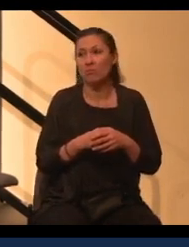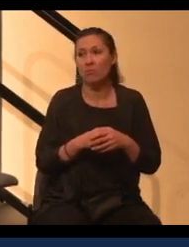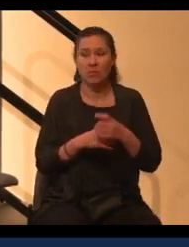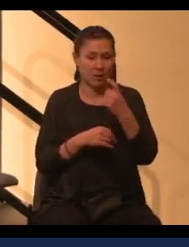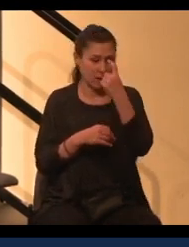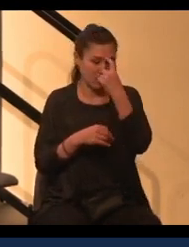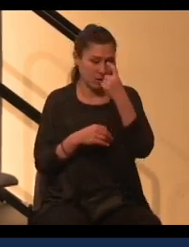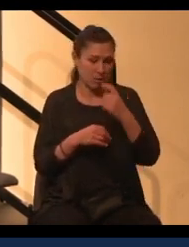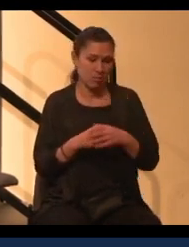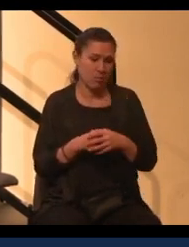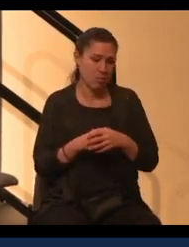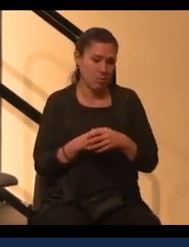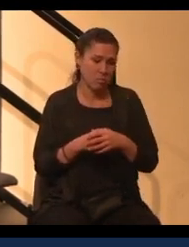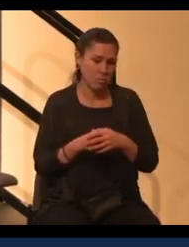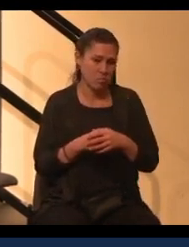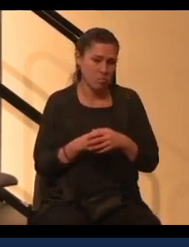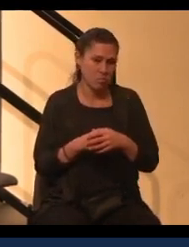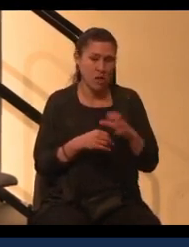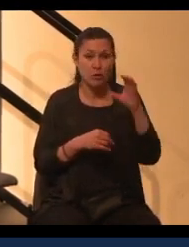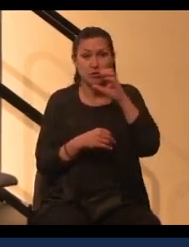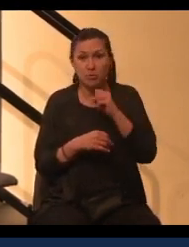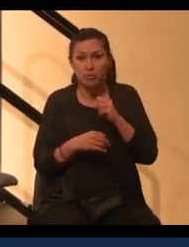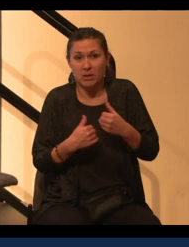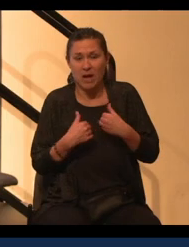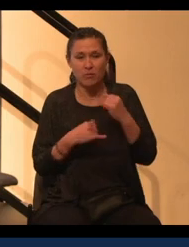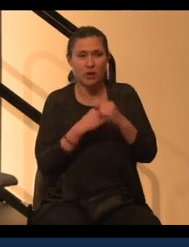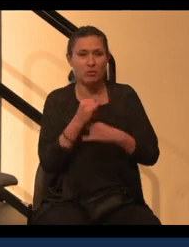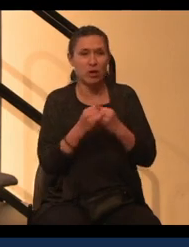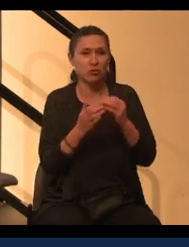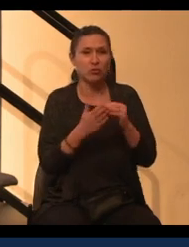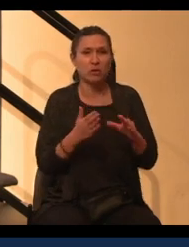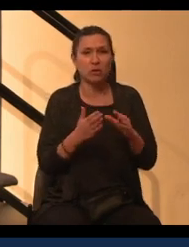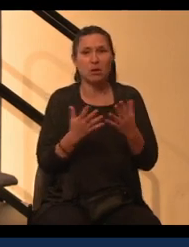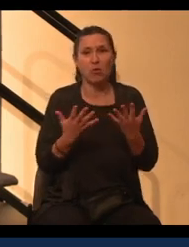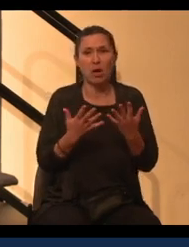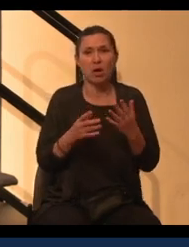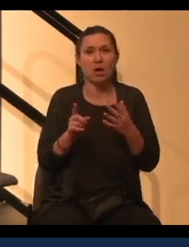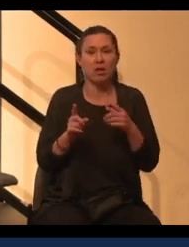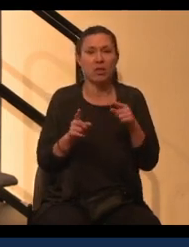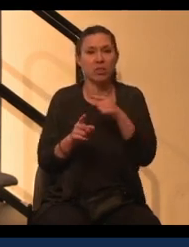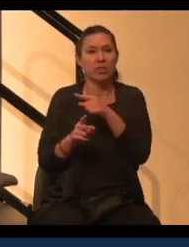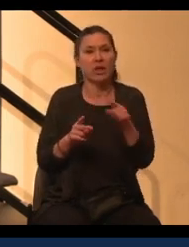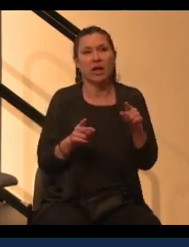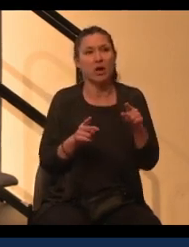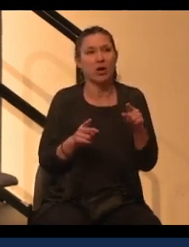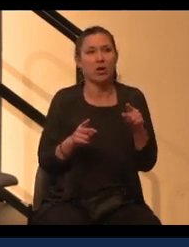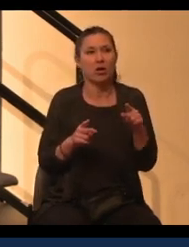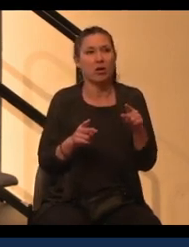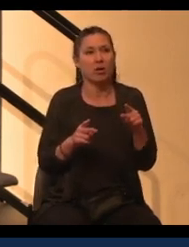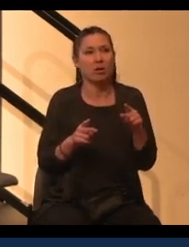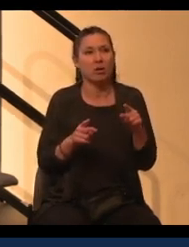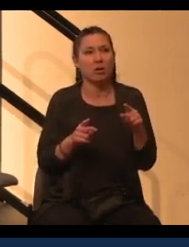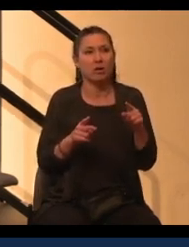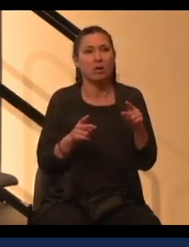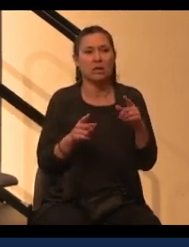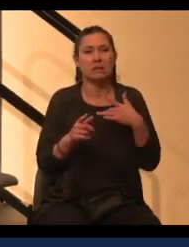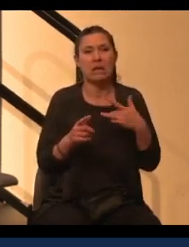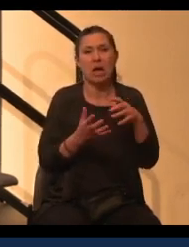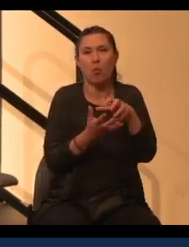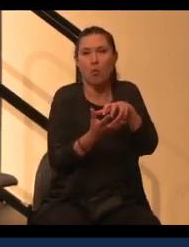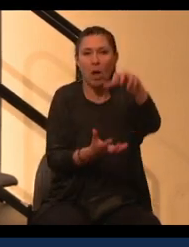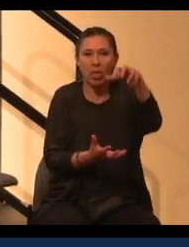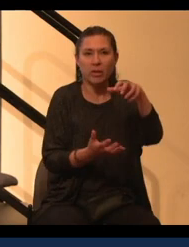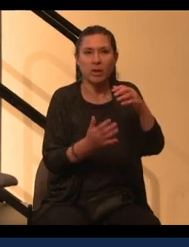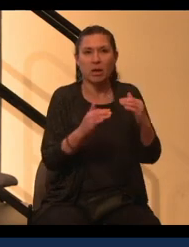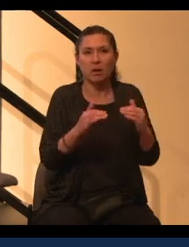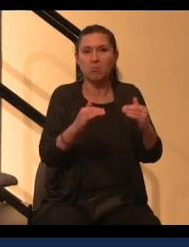the main, I guess, perception of our international students is that they're either high on the socioeconomic list or